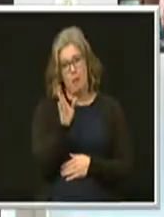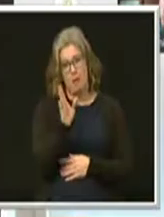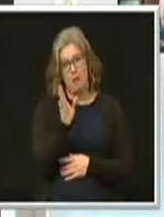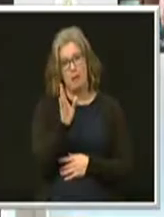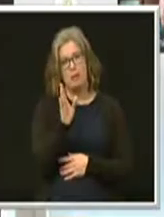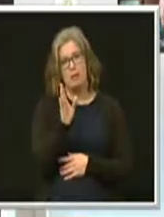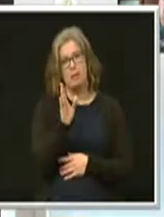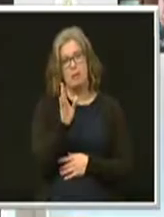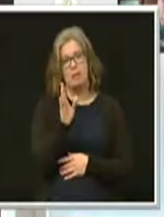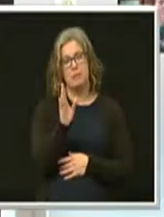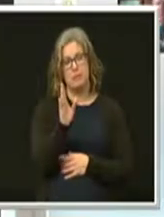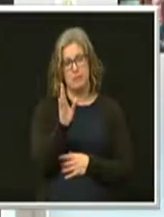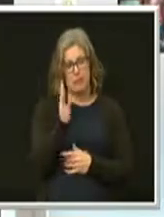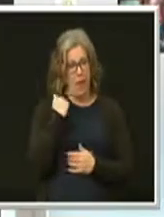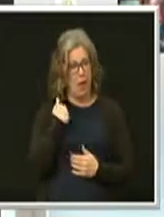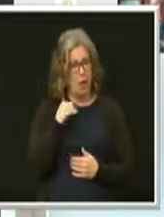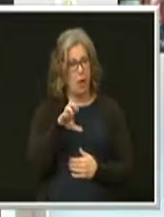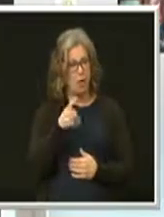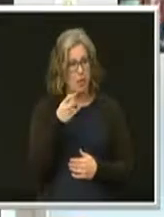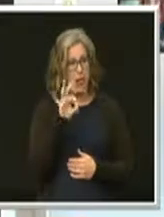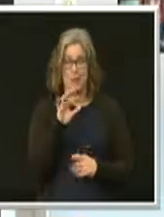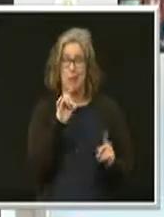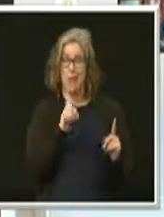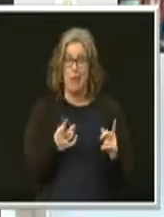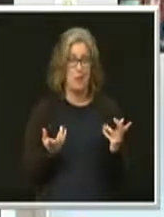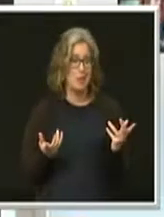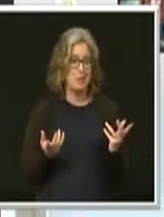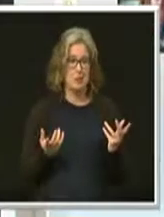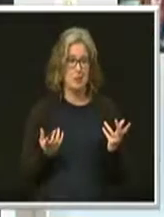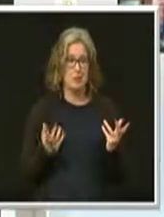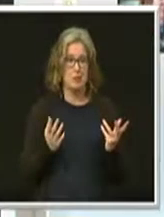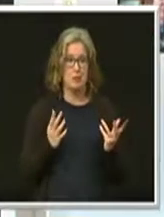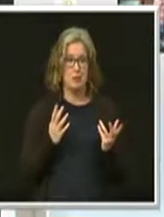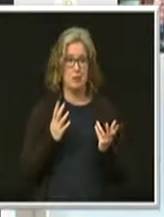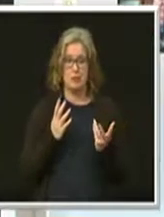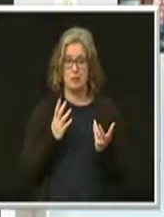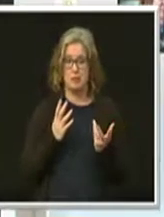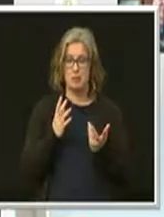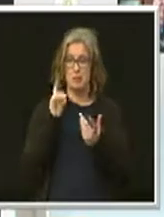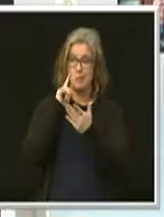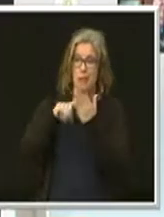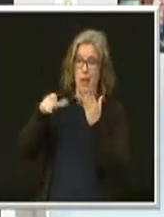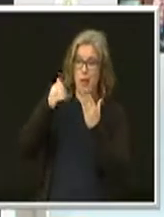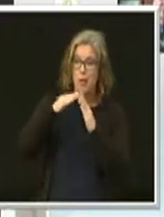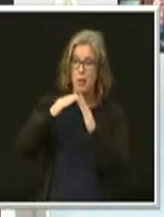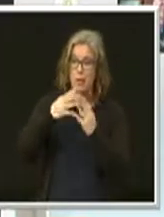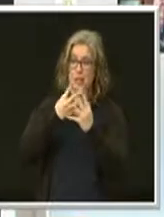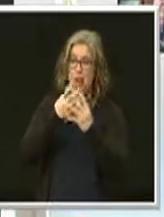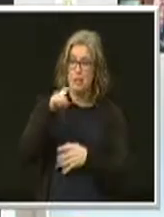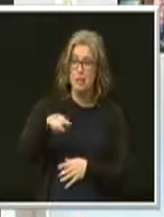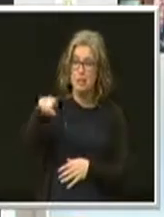with COVID-19. It's just reality. We've checked with other communities and jails around,